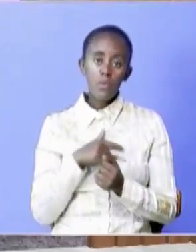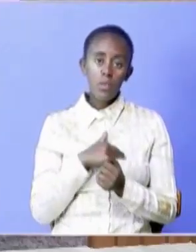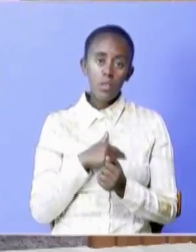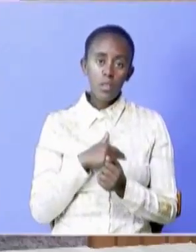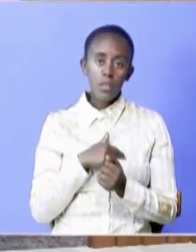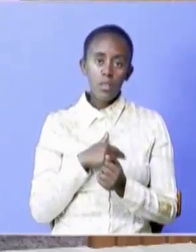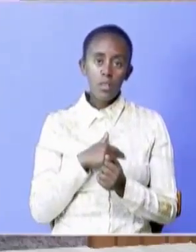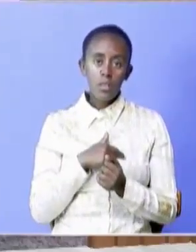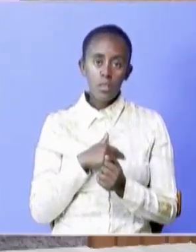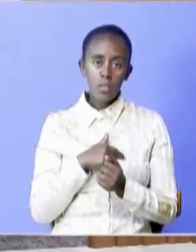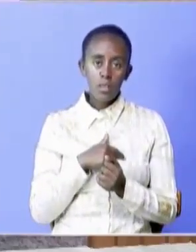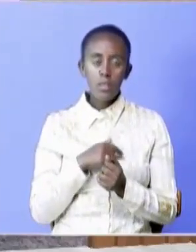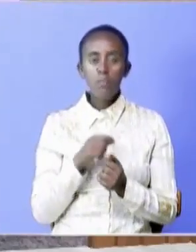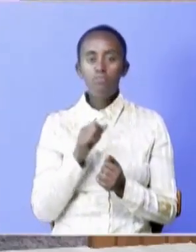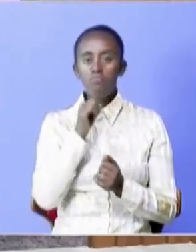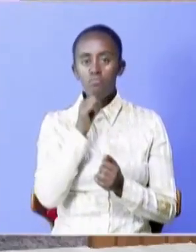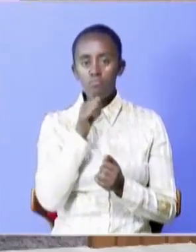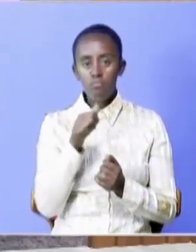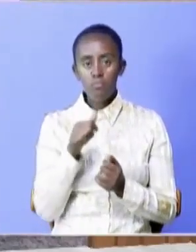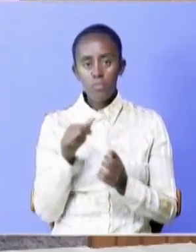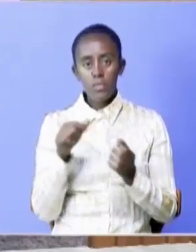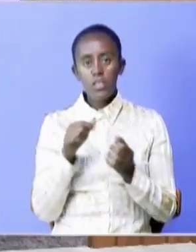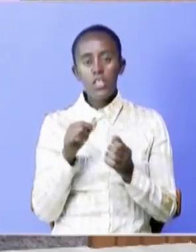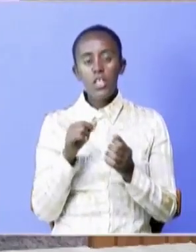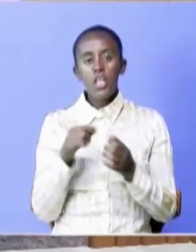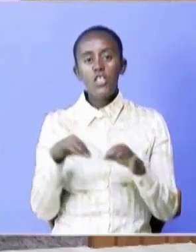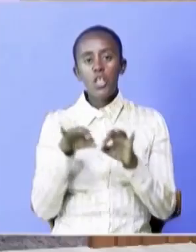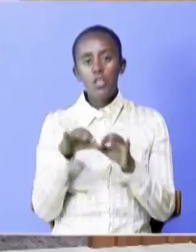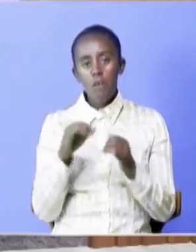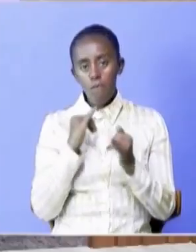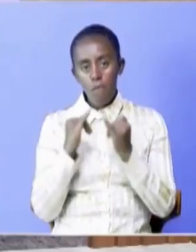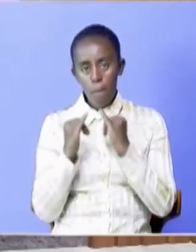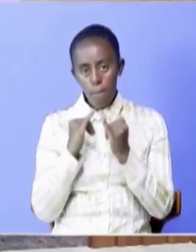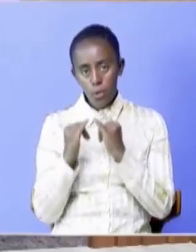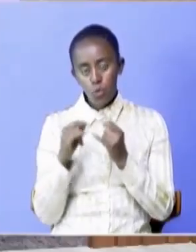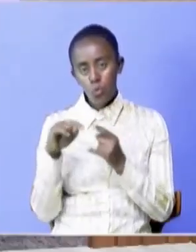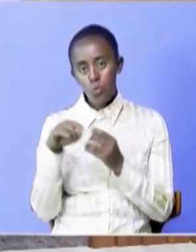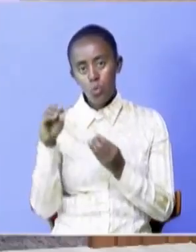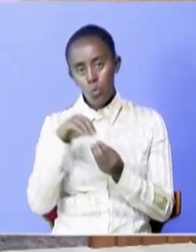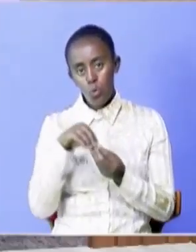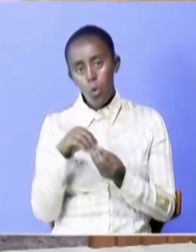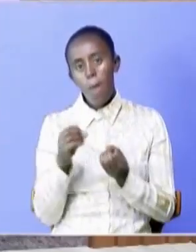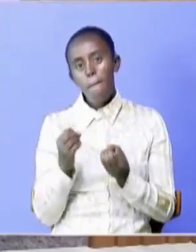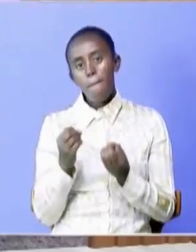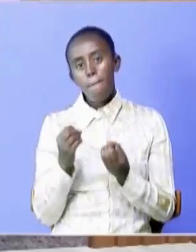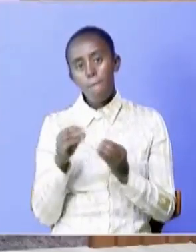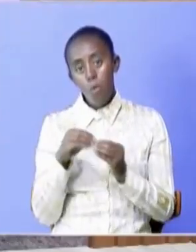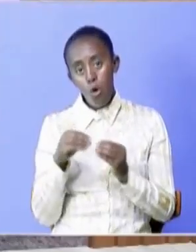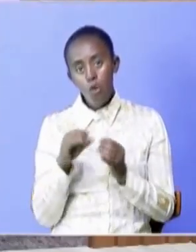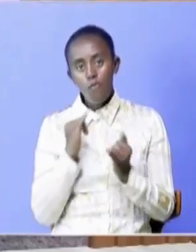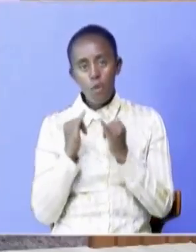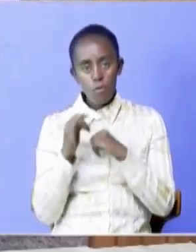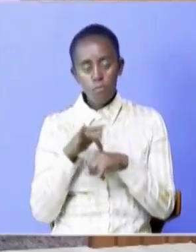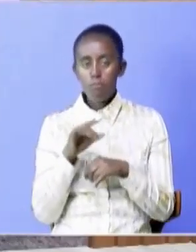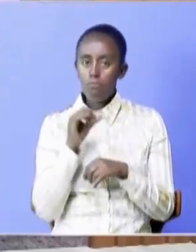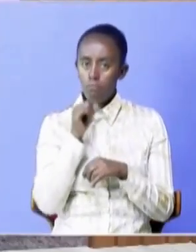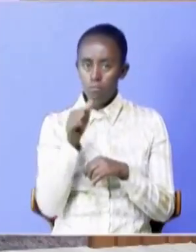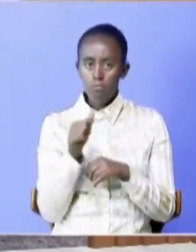put in non-essential information to add more information, but it is